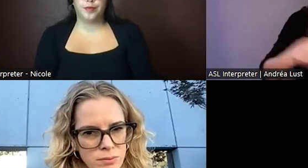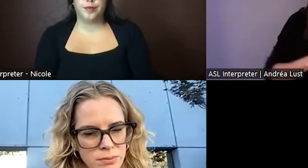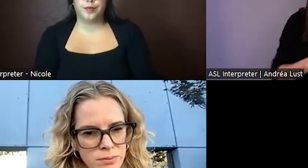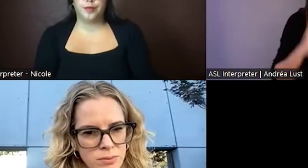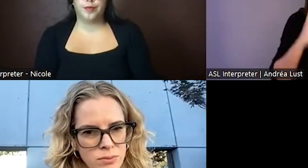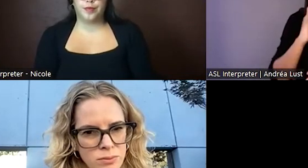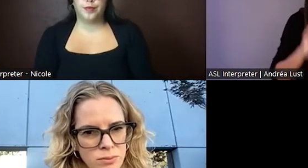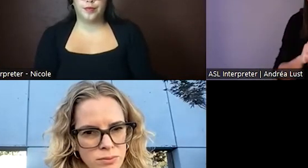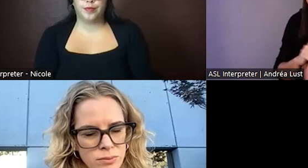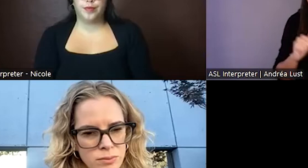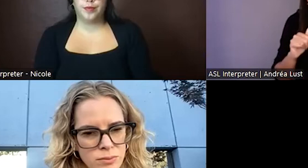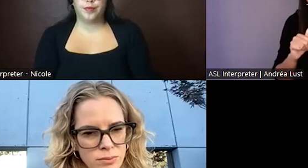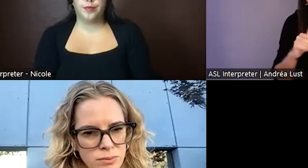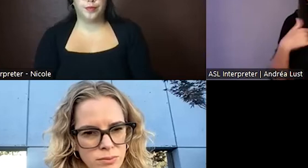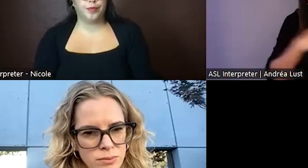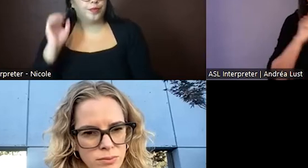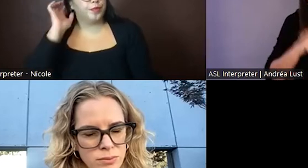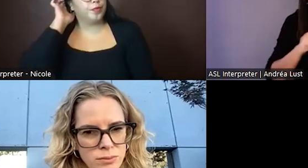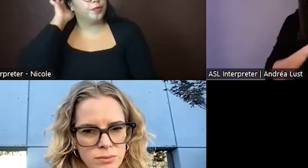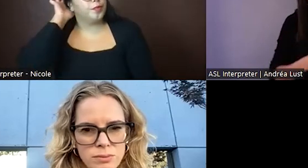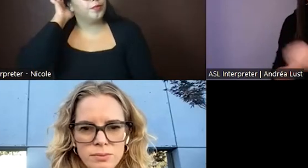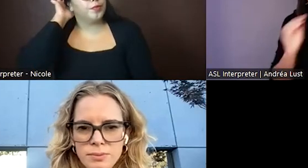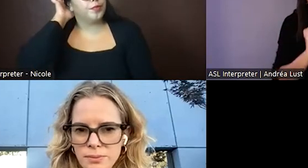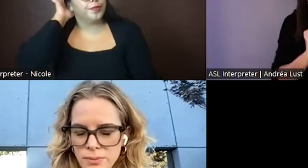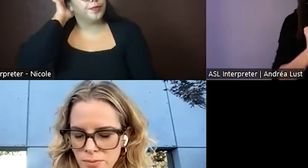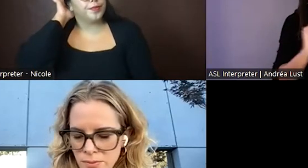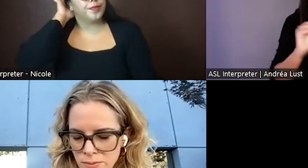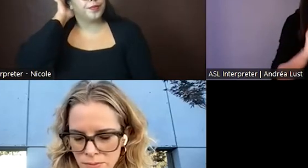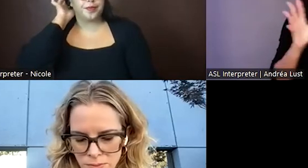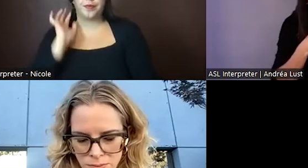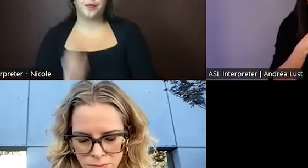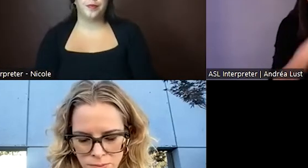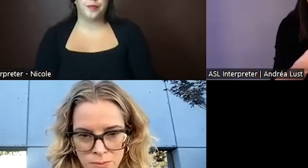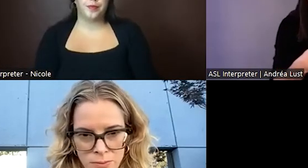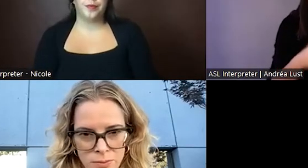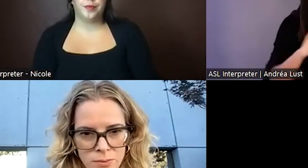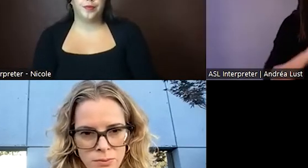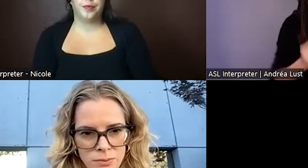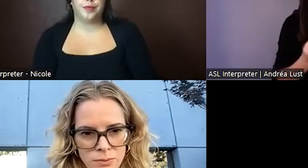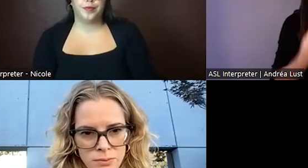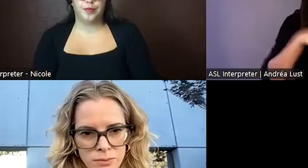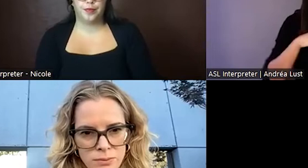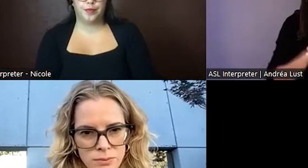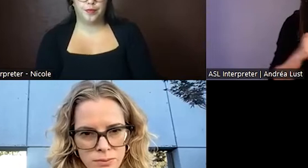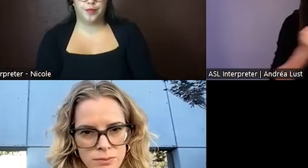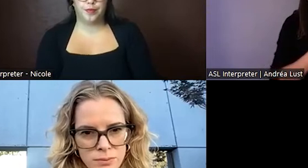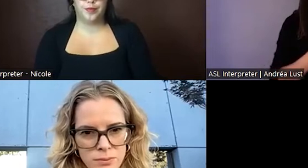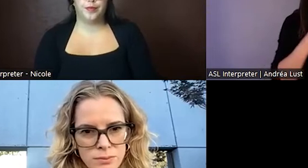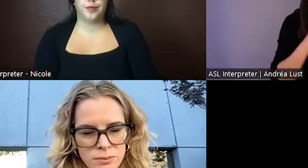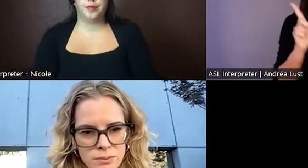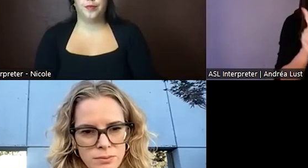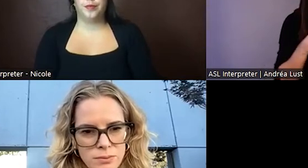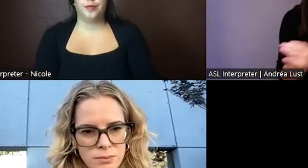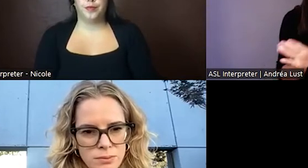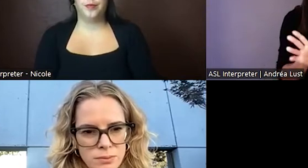that that we need to insist more transparency, and we need to insist more involvement in these institutions that are publicly